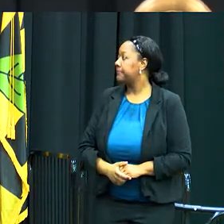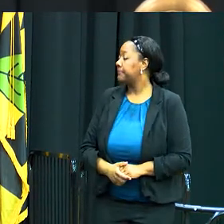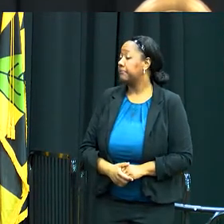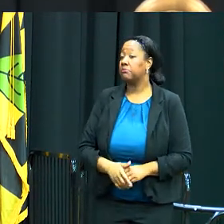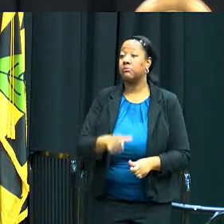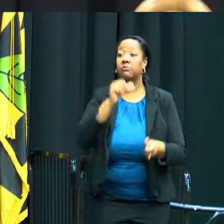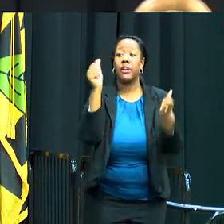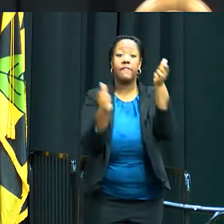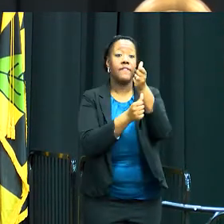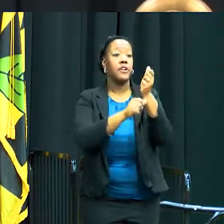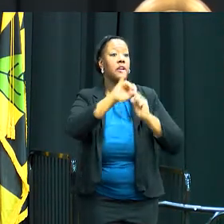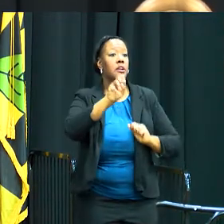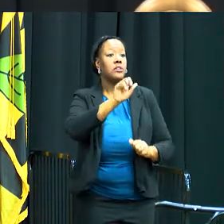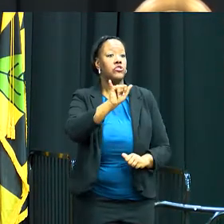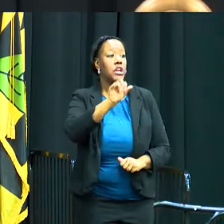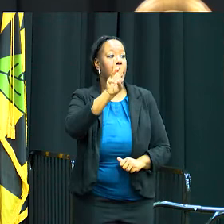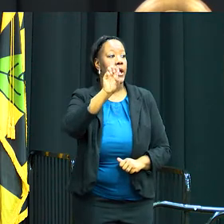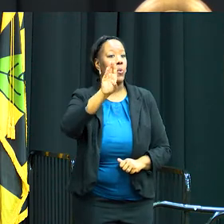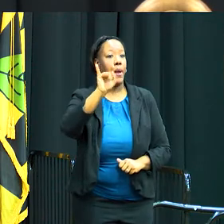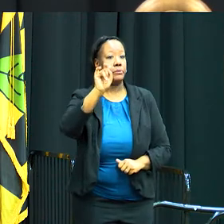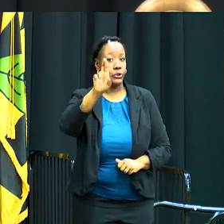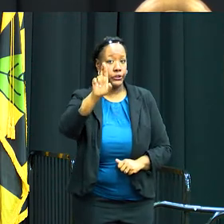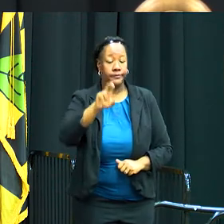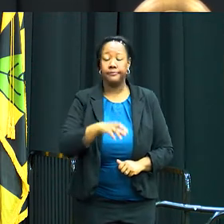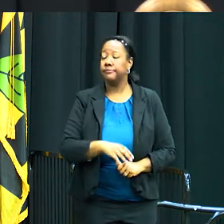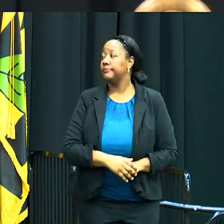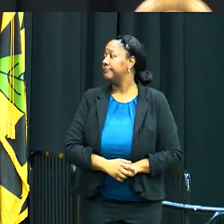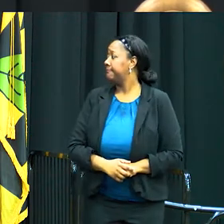Vice Chair, Jay Webster.